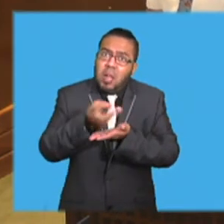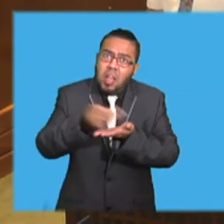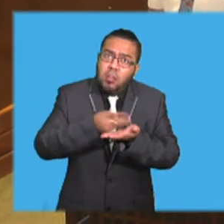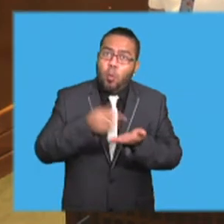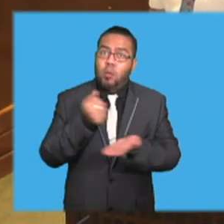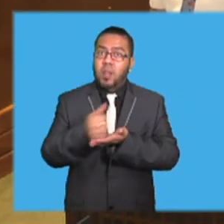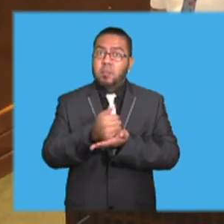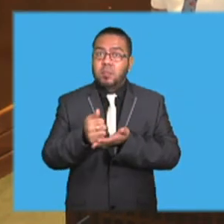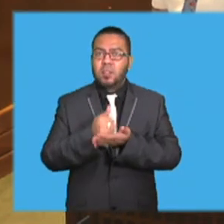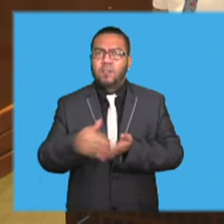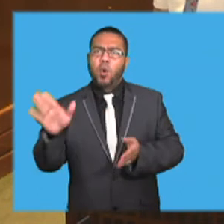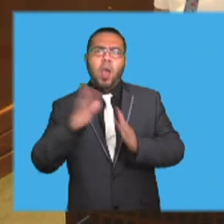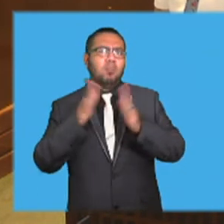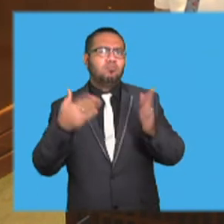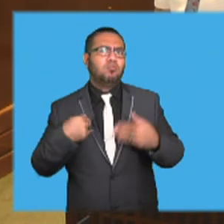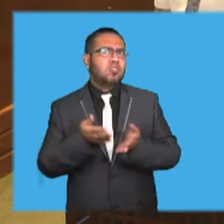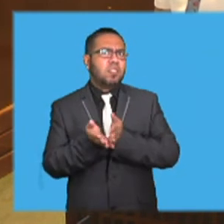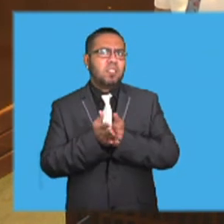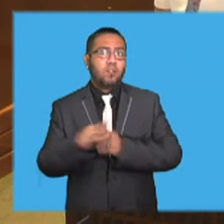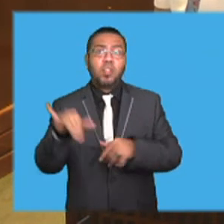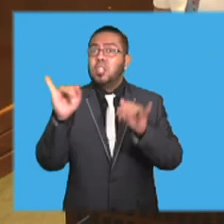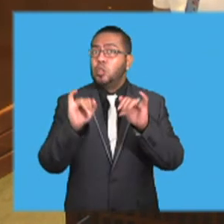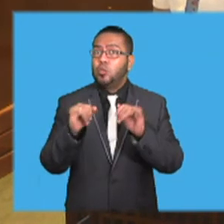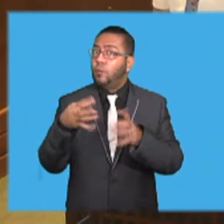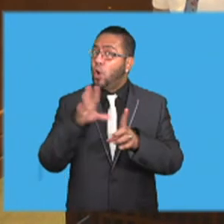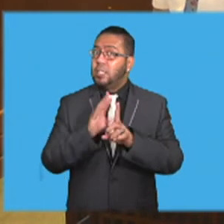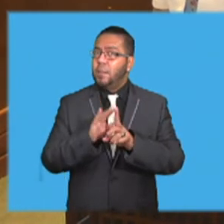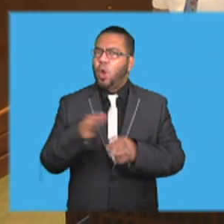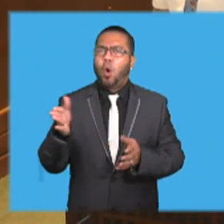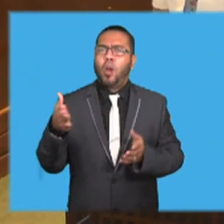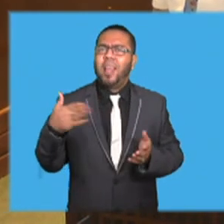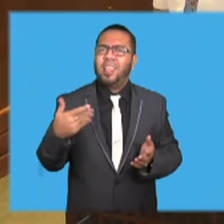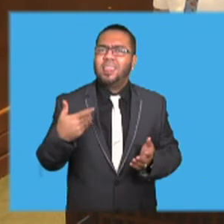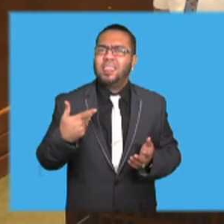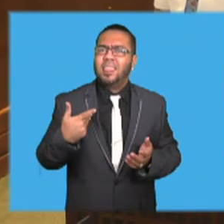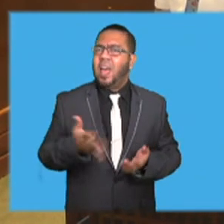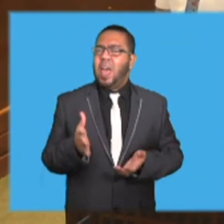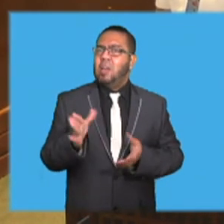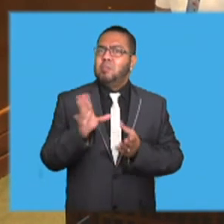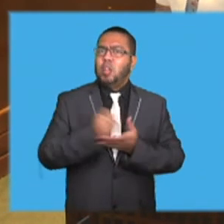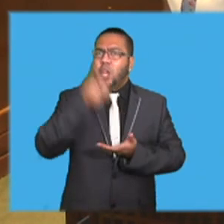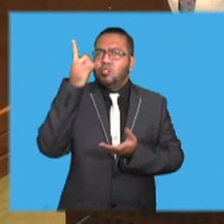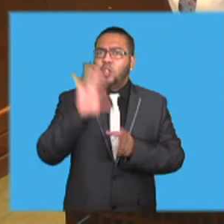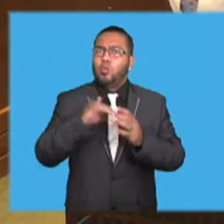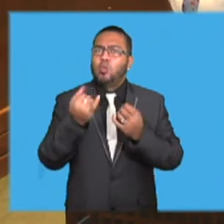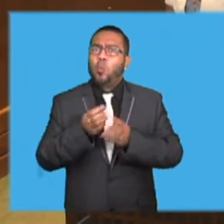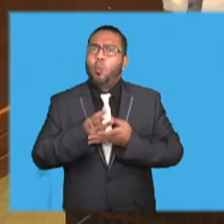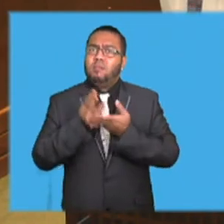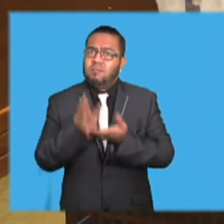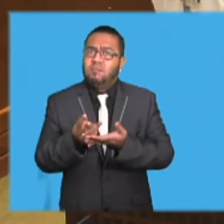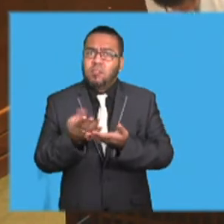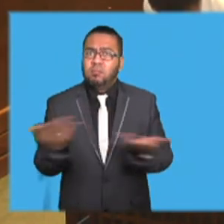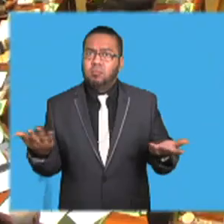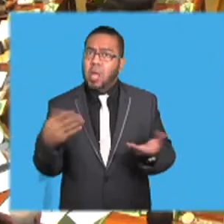Population and Housing Census, since the issues, for example, on health, education and social welfare are impacted by ethnicity? Thank you,